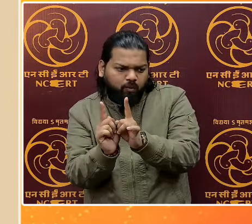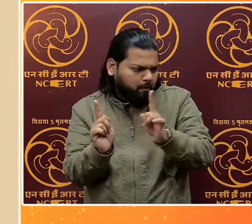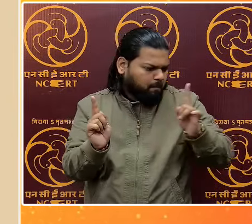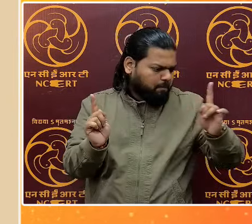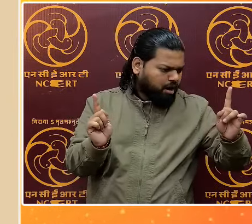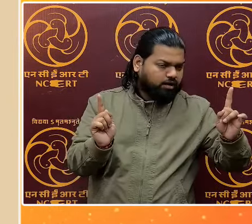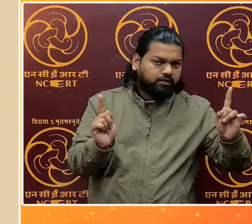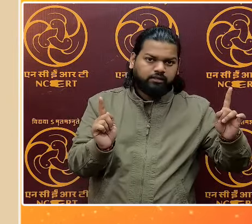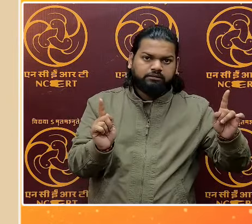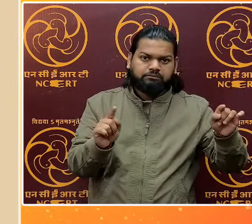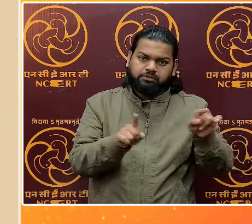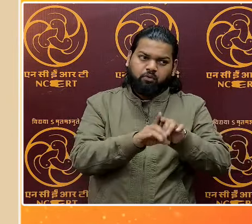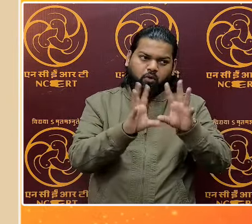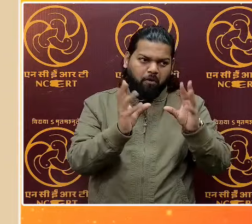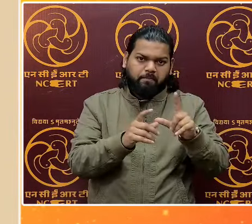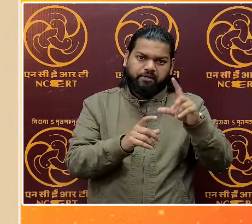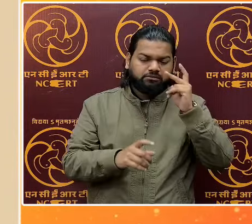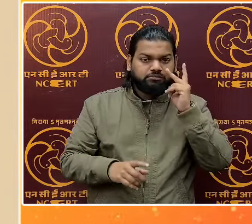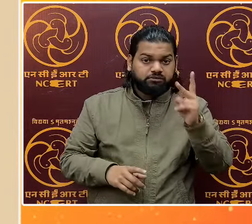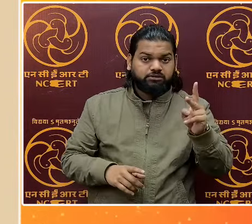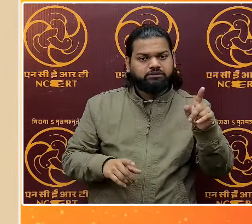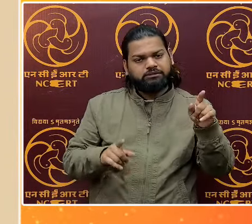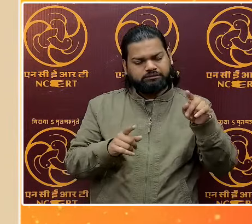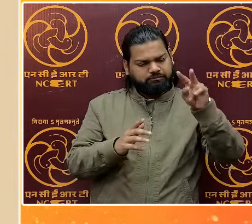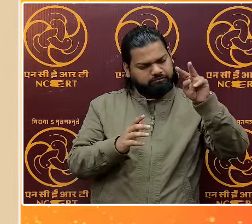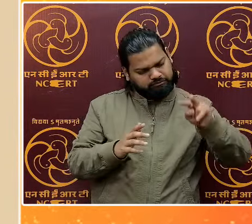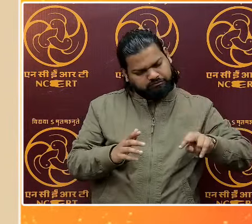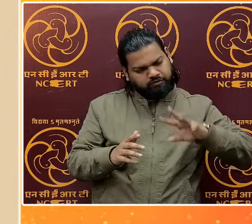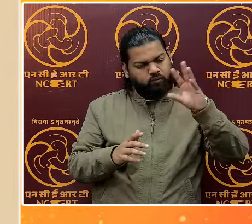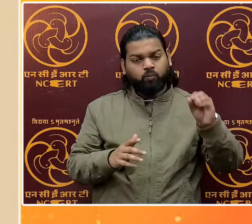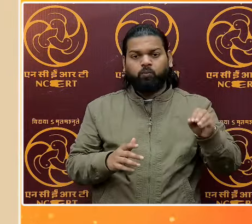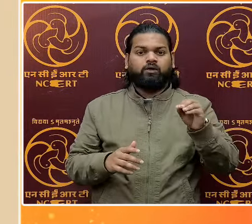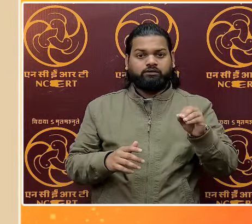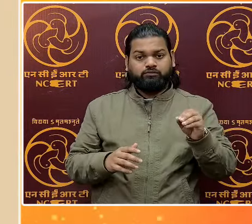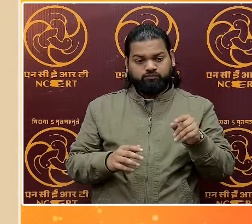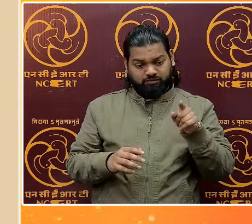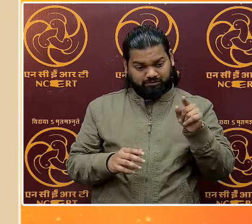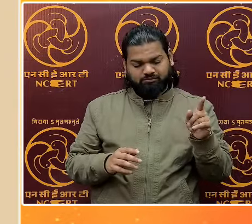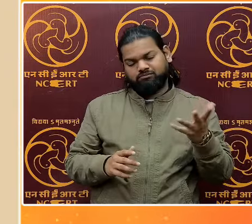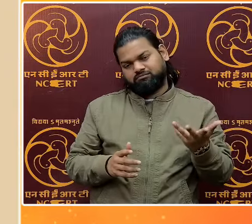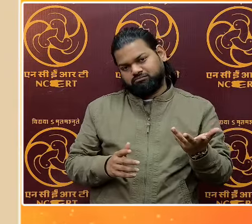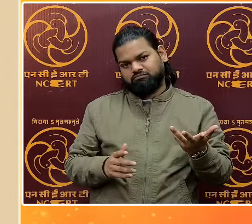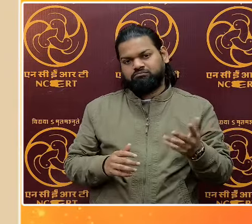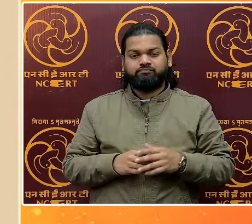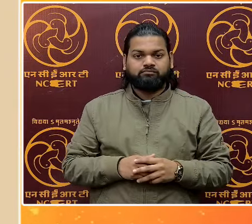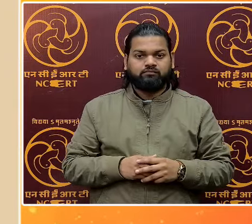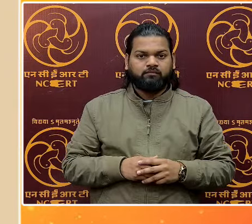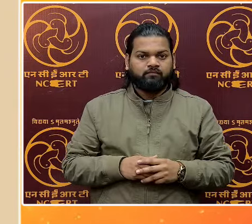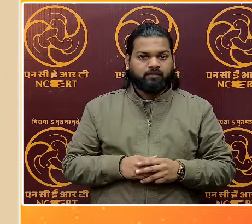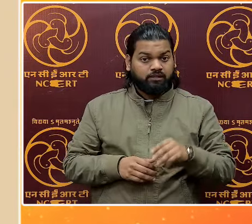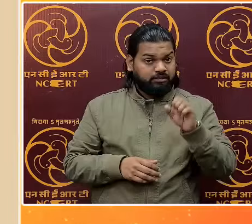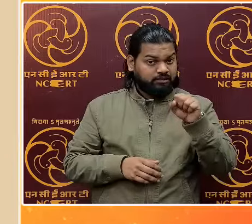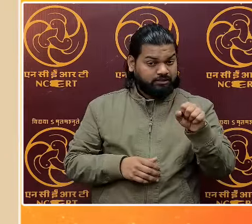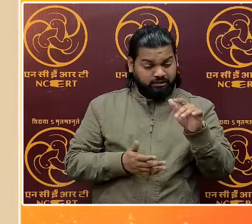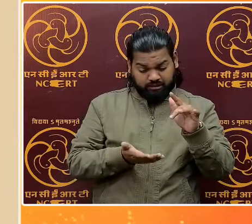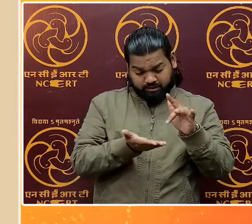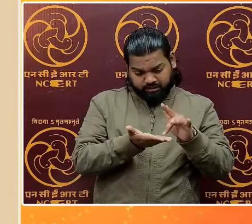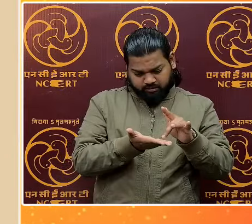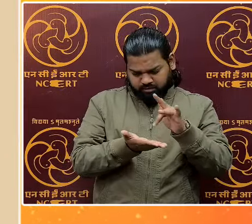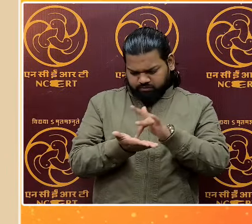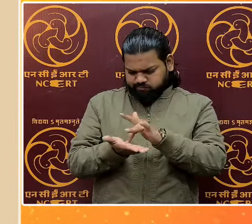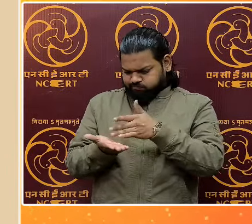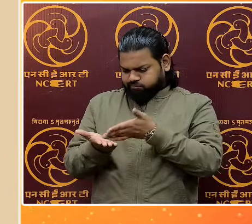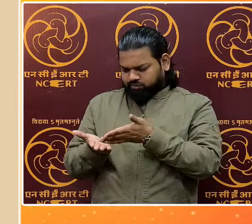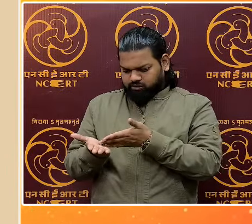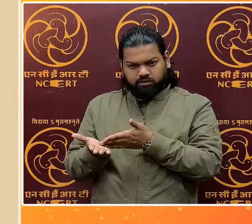is erect and enlarged. You get a big image. And when the object is placed at some